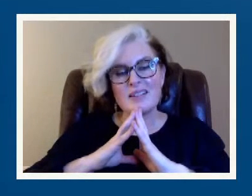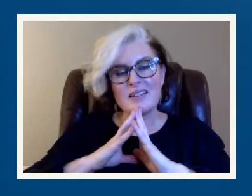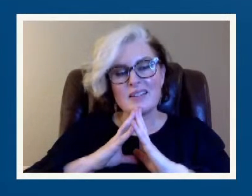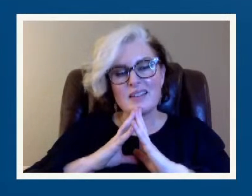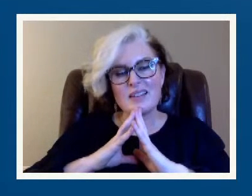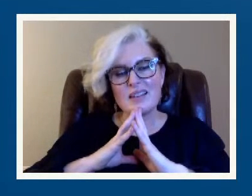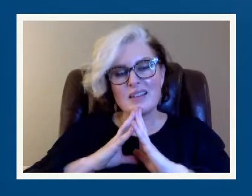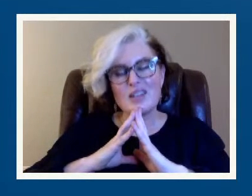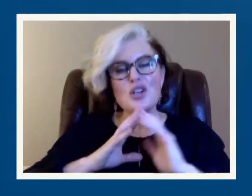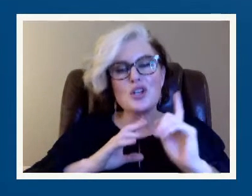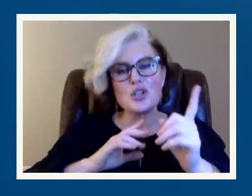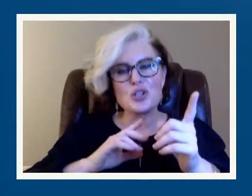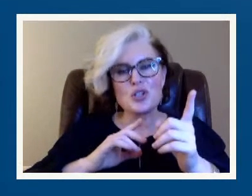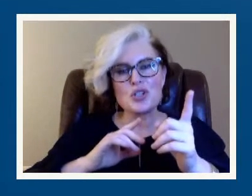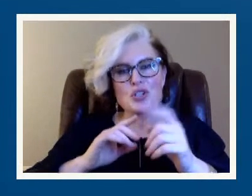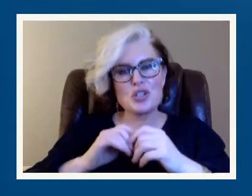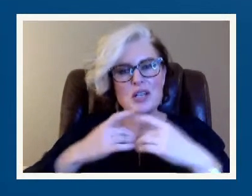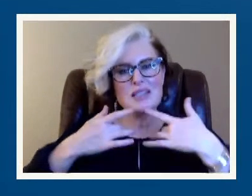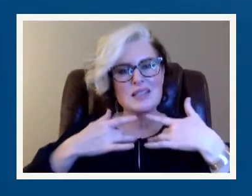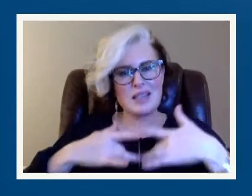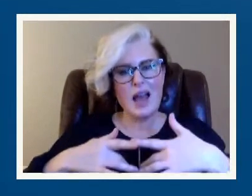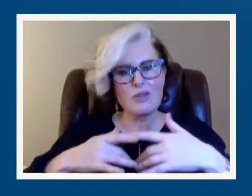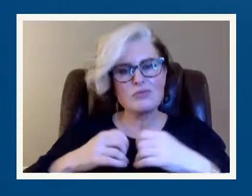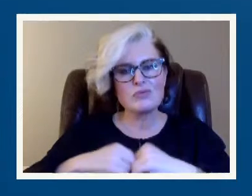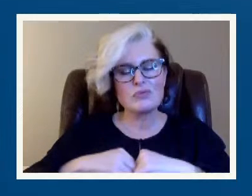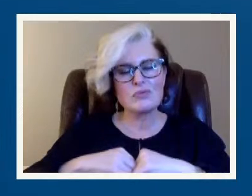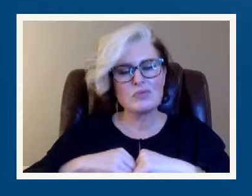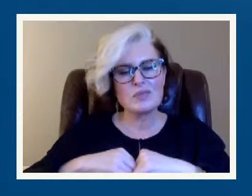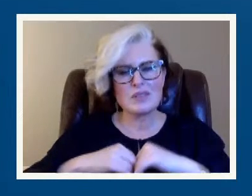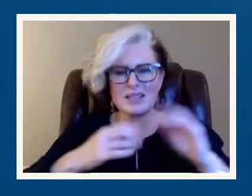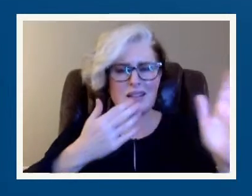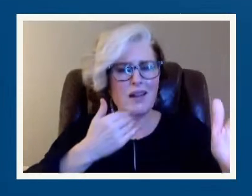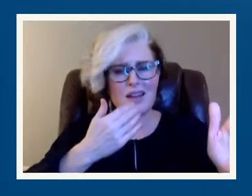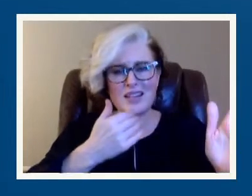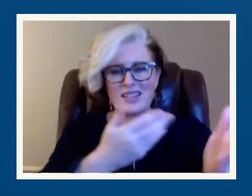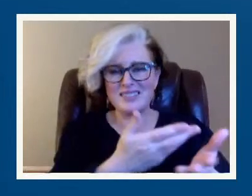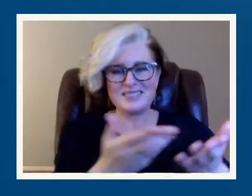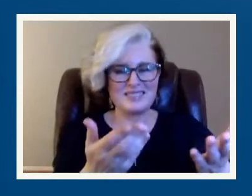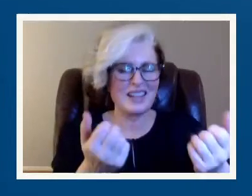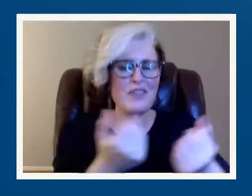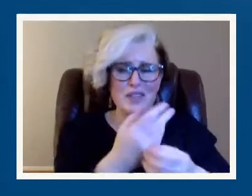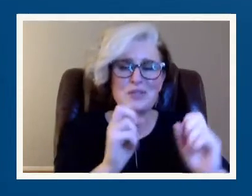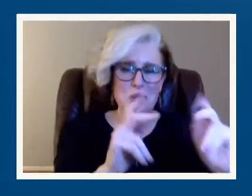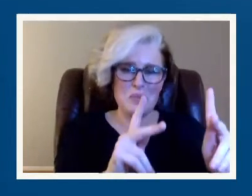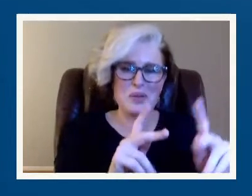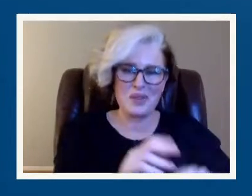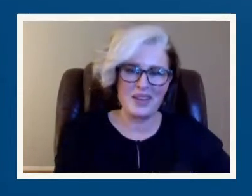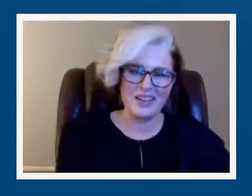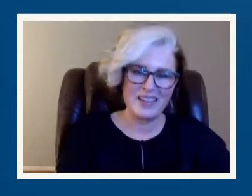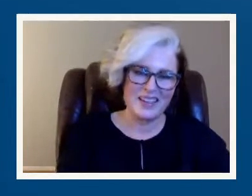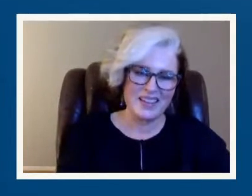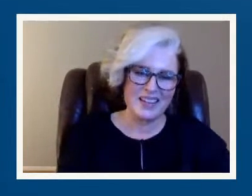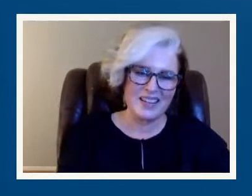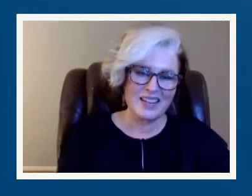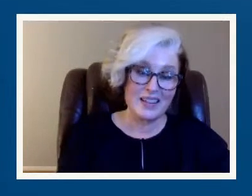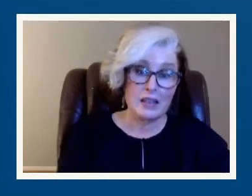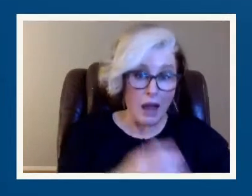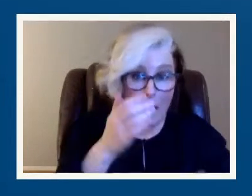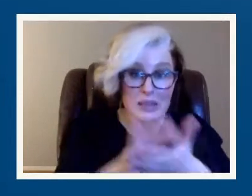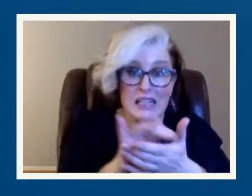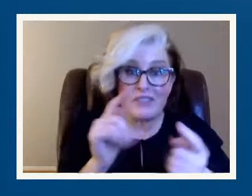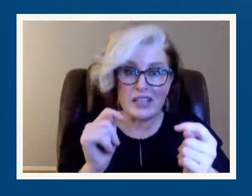You know, she can get a little down, and I'll say, hey, honey, everything's going to be okay. And I believe